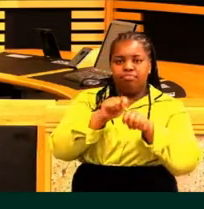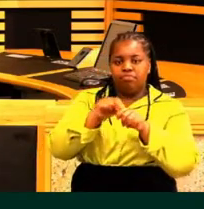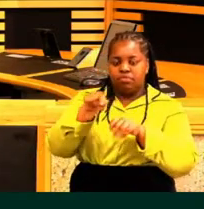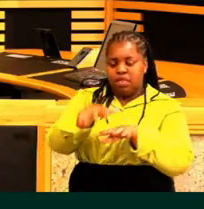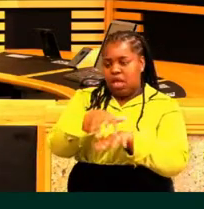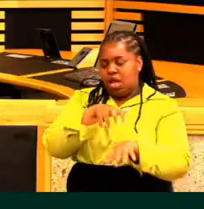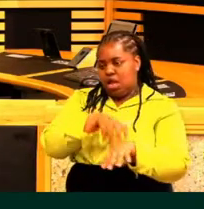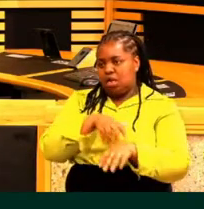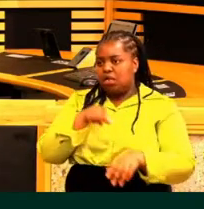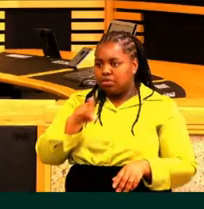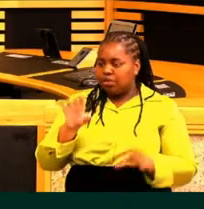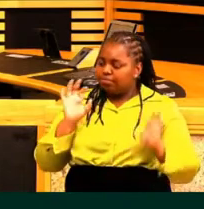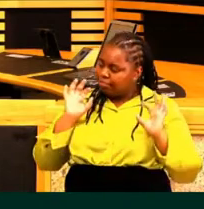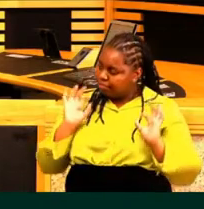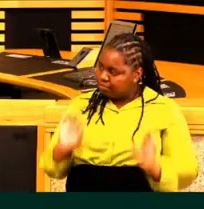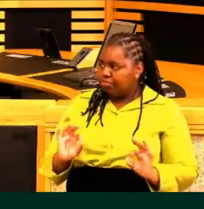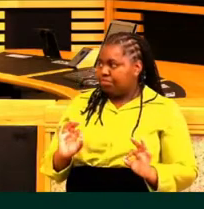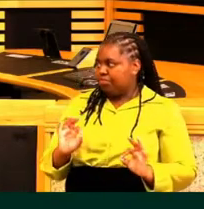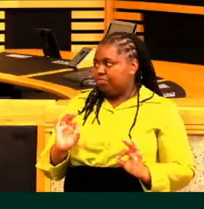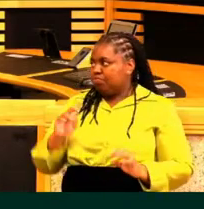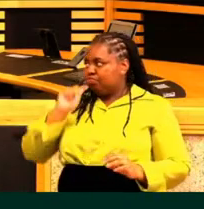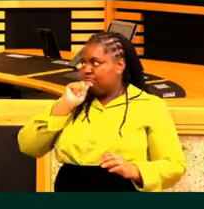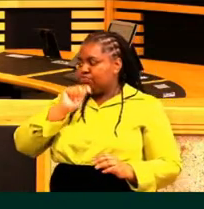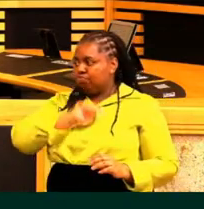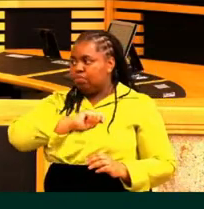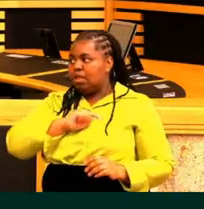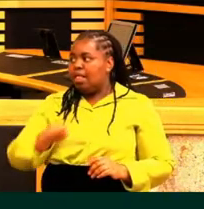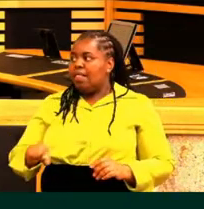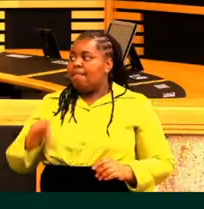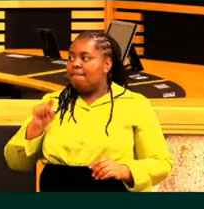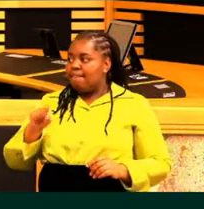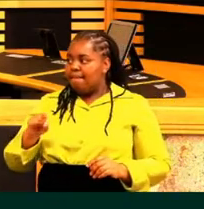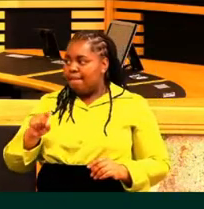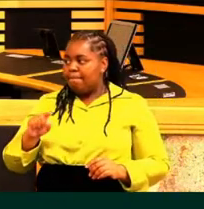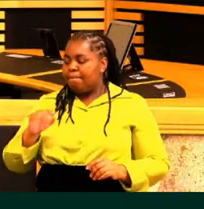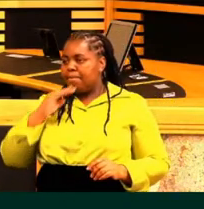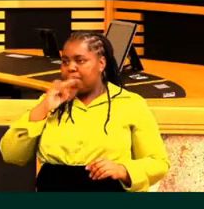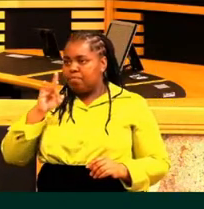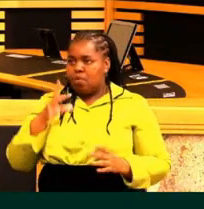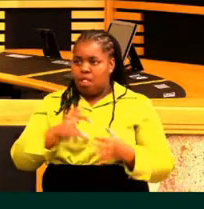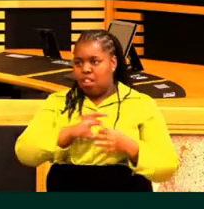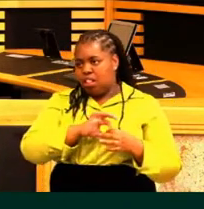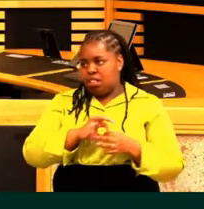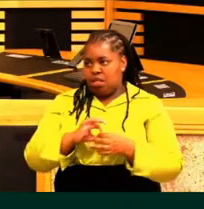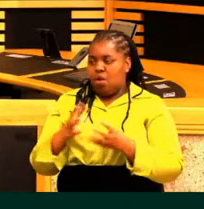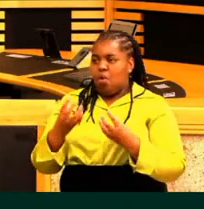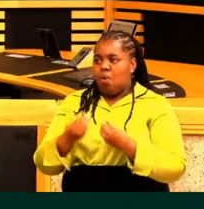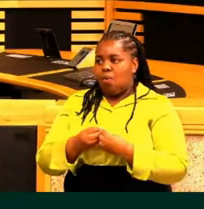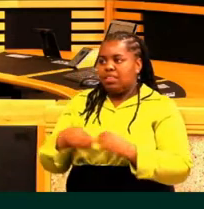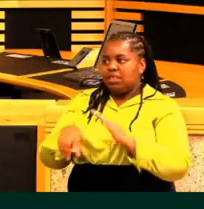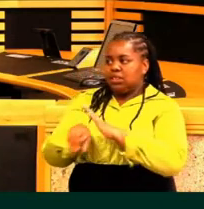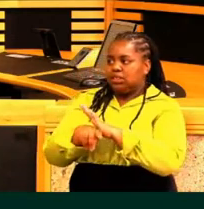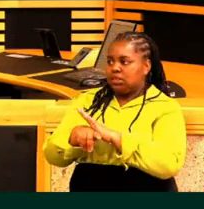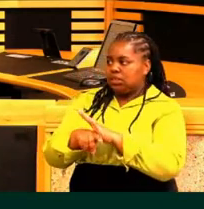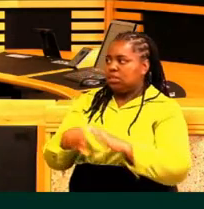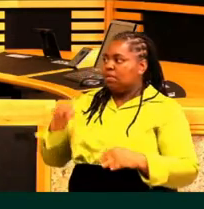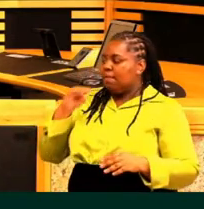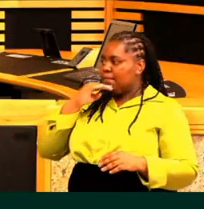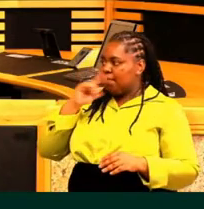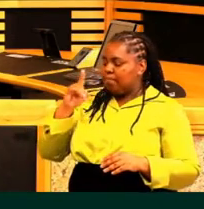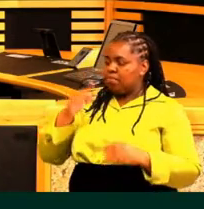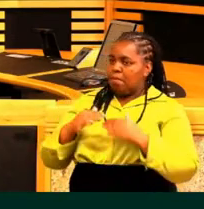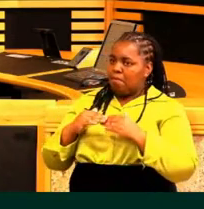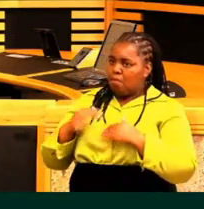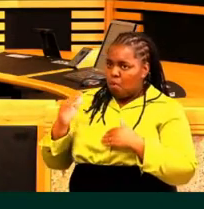agriculture is a lived reality and this will enable the district honorable Premier to be the Bread